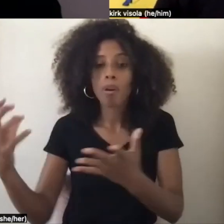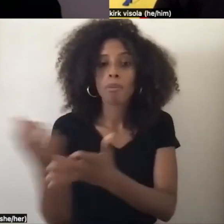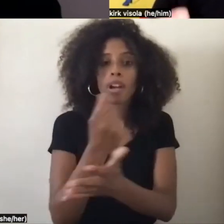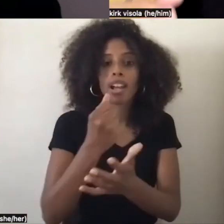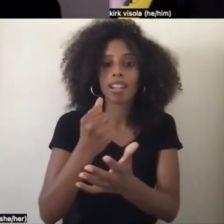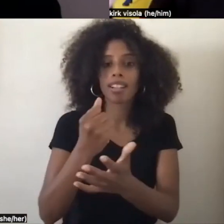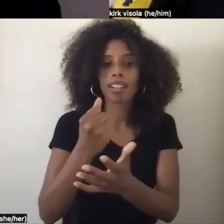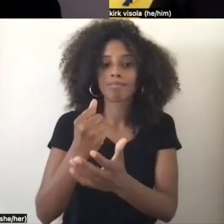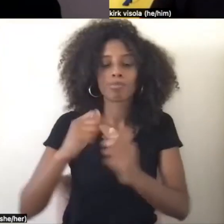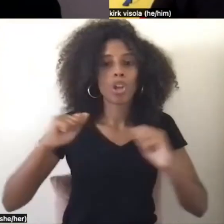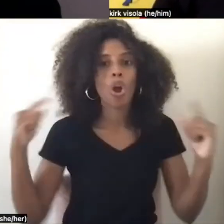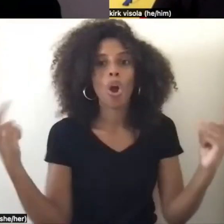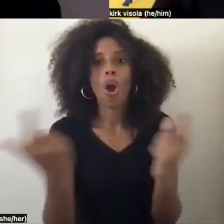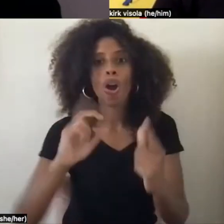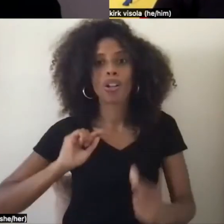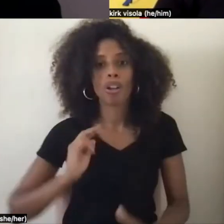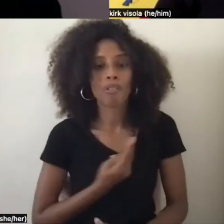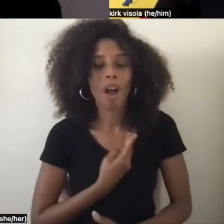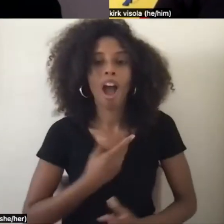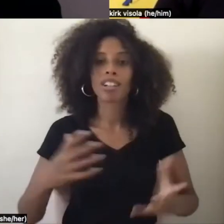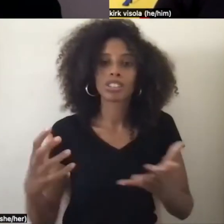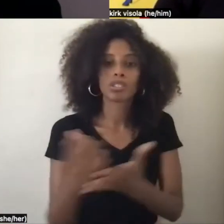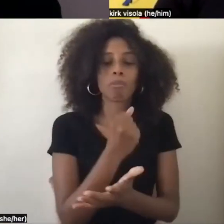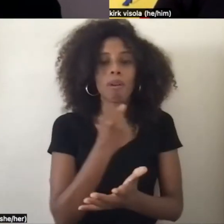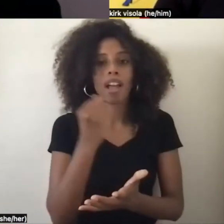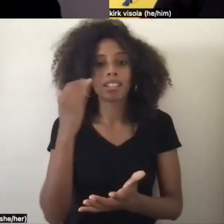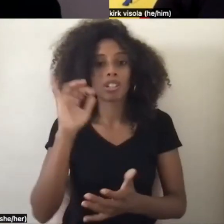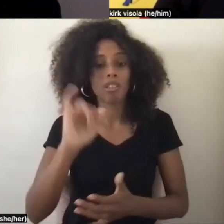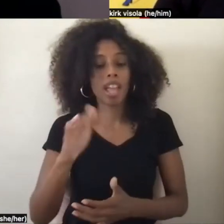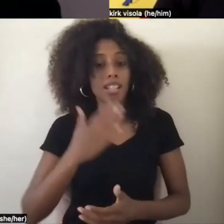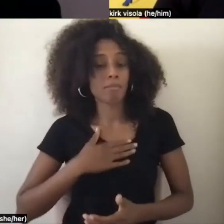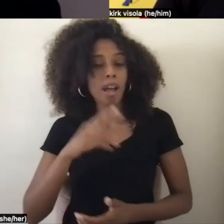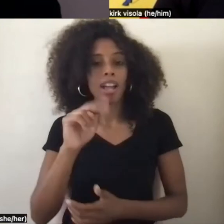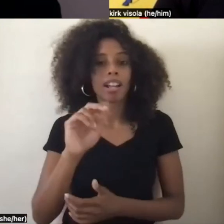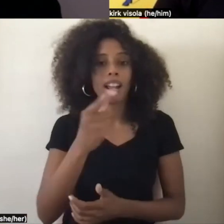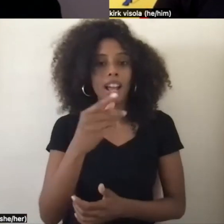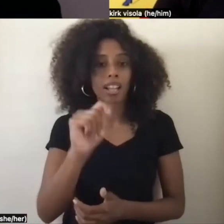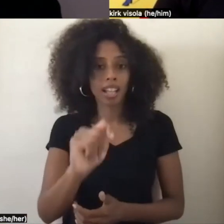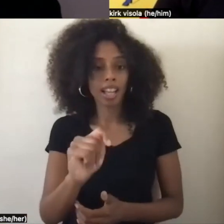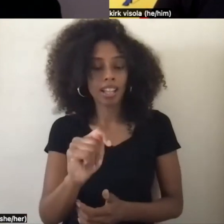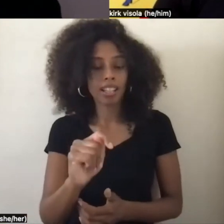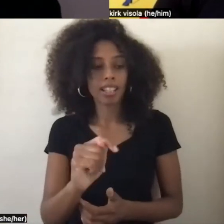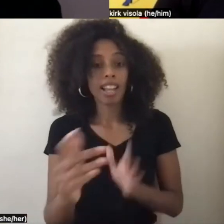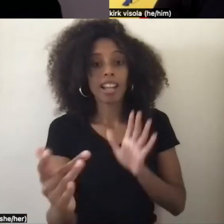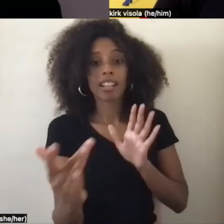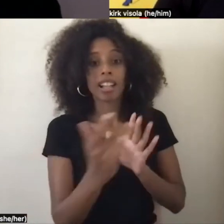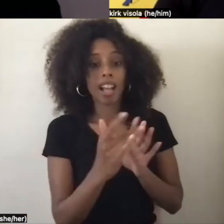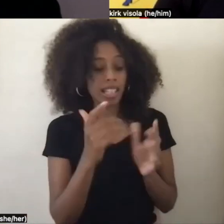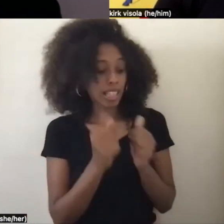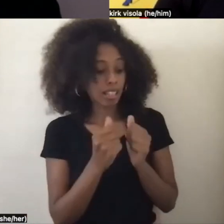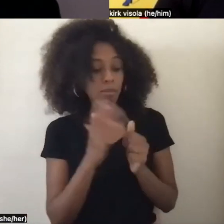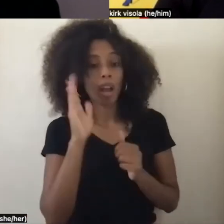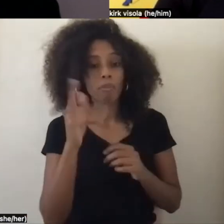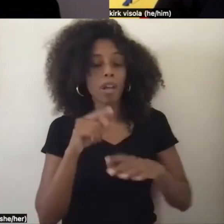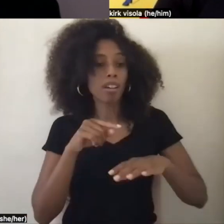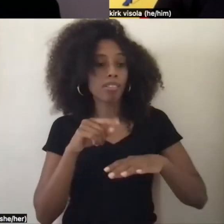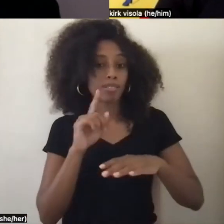So that's my nugget. Text me, I'll get back to you, and I'm always rooting for you, as long as you're not an asshole, because then you fuck